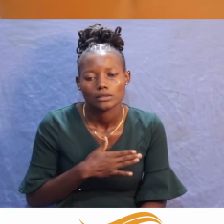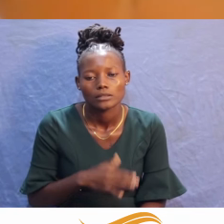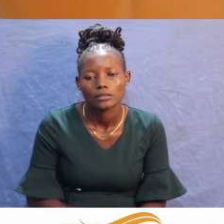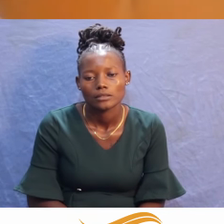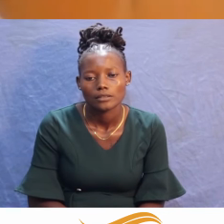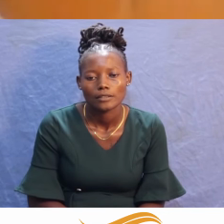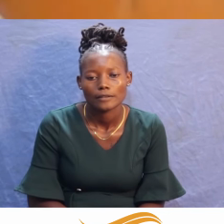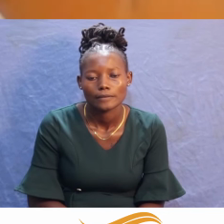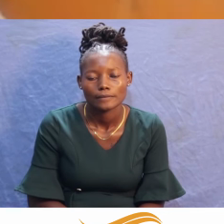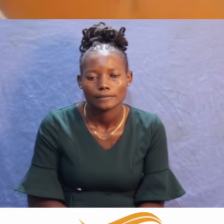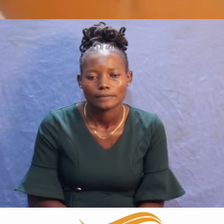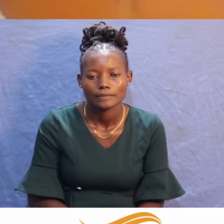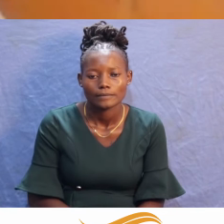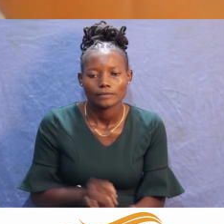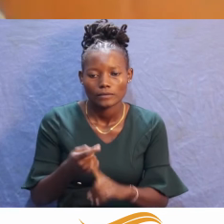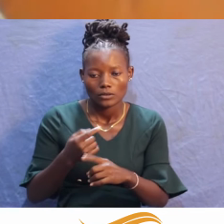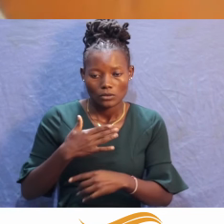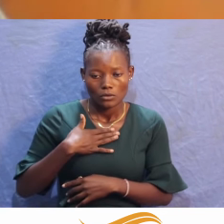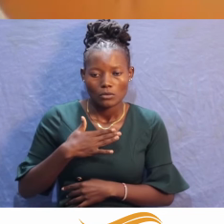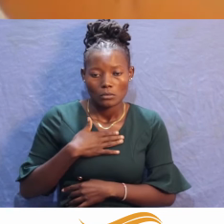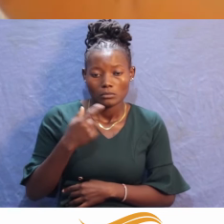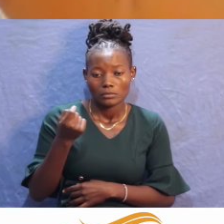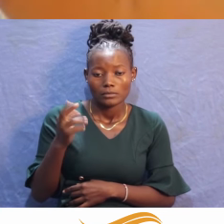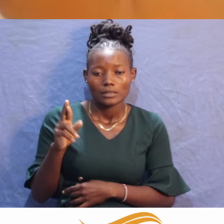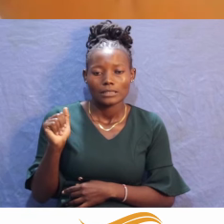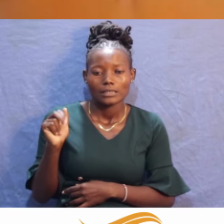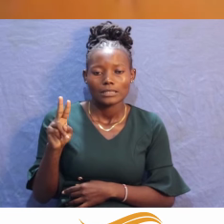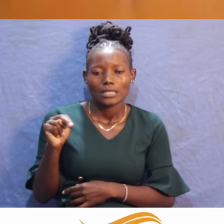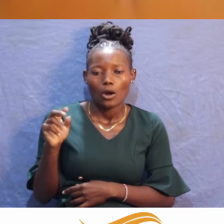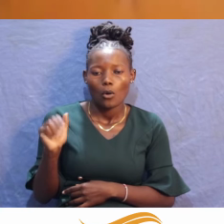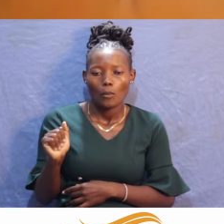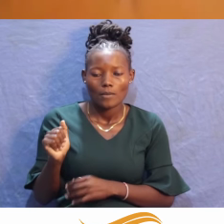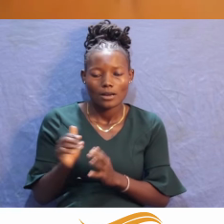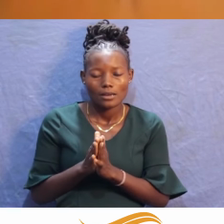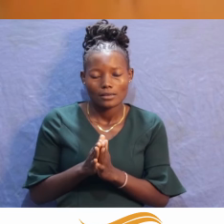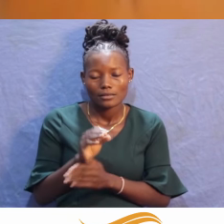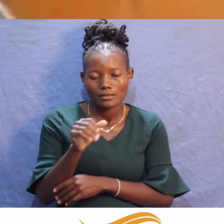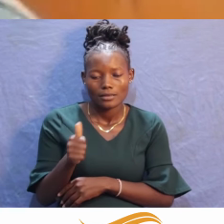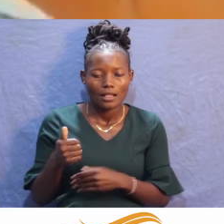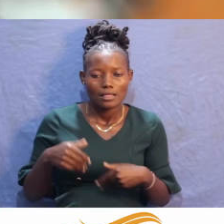a lot of it's from blunt chest trauma, and the heart is simply